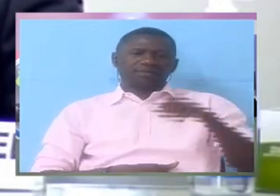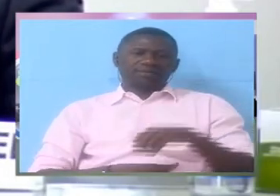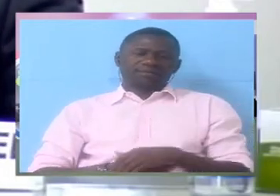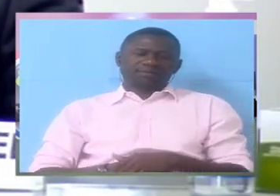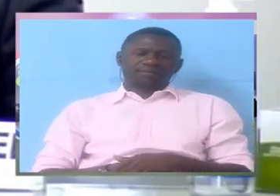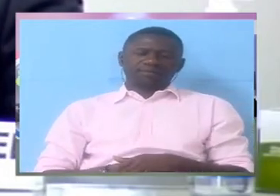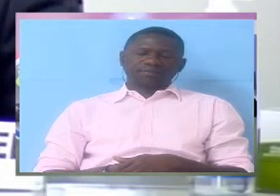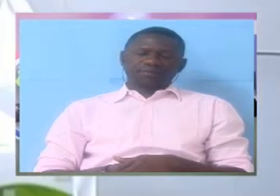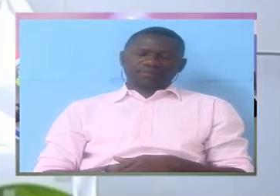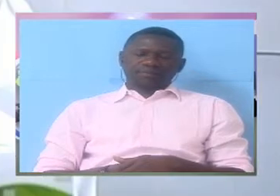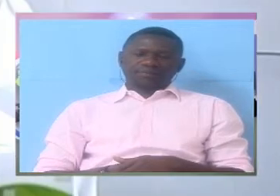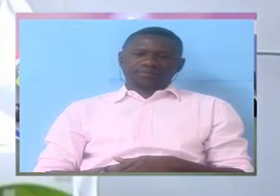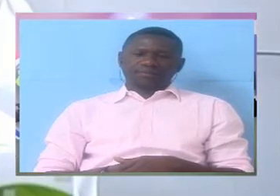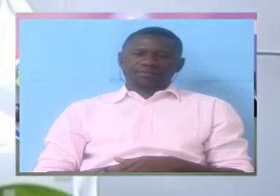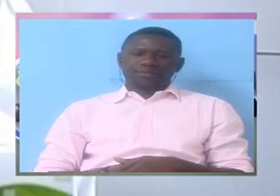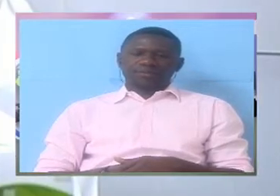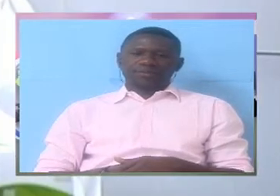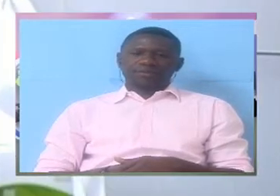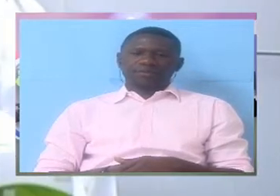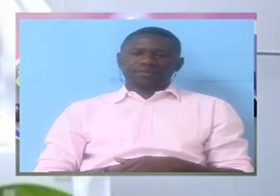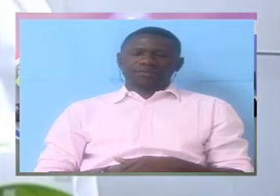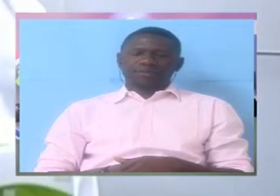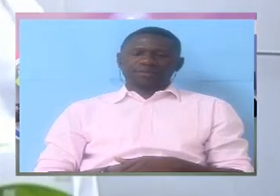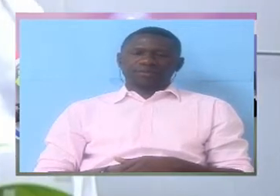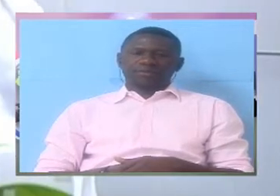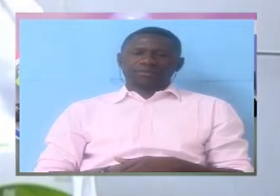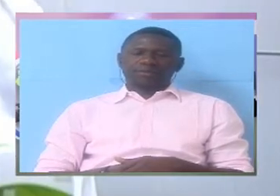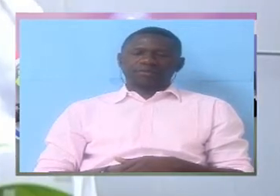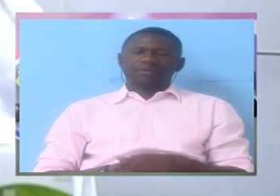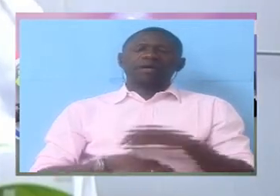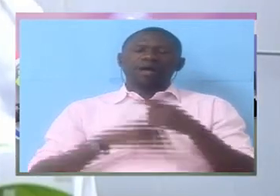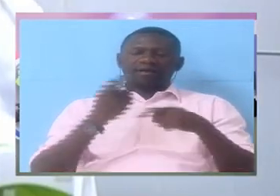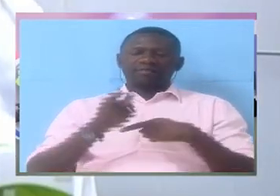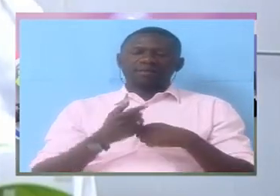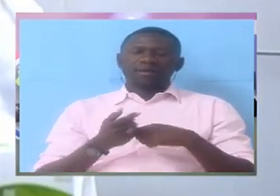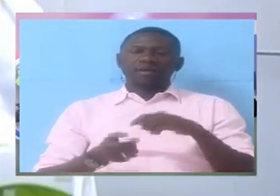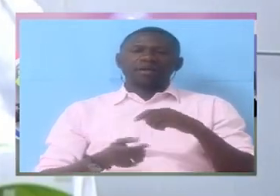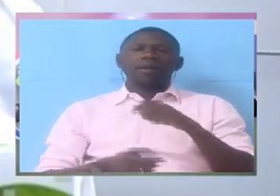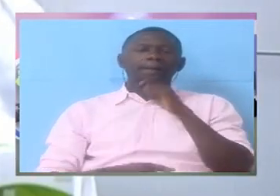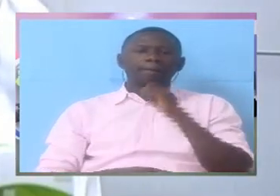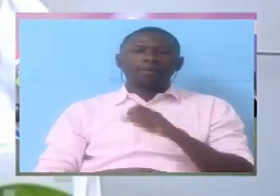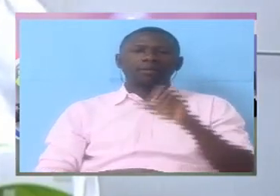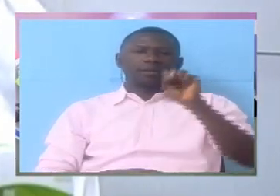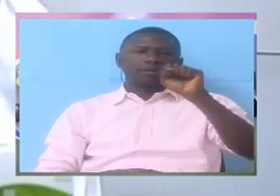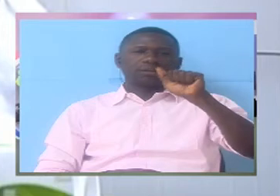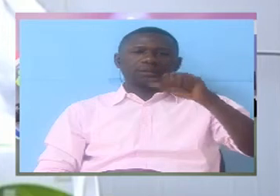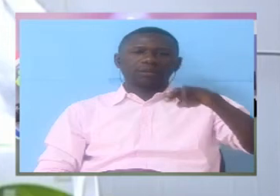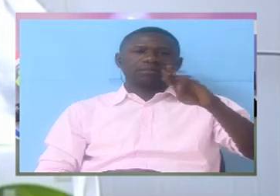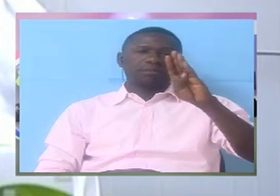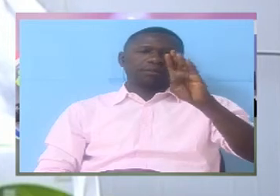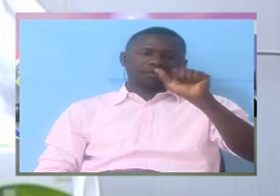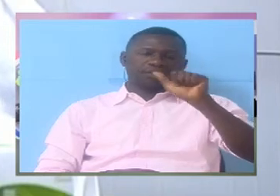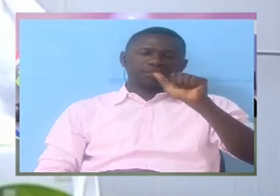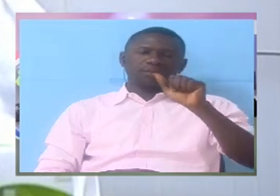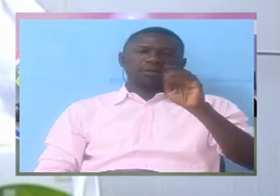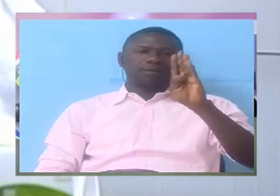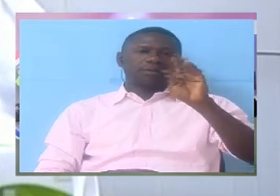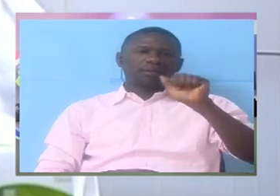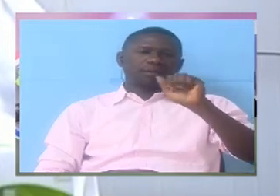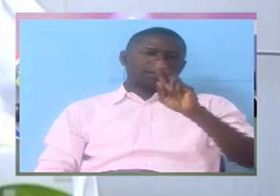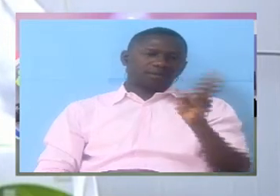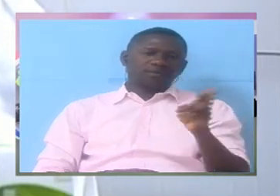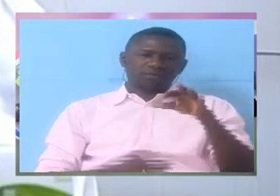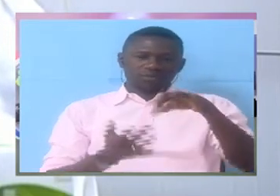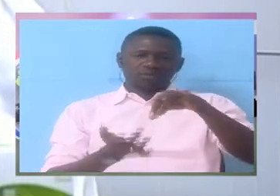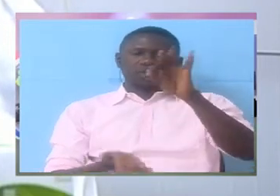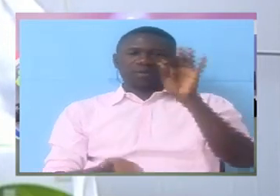So when Sambaba was appointed. Rie Sambaba Tombong. As Director General of the NIA. Kake Director General